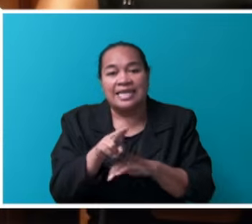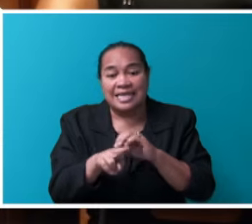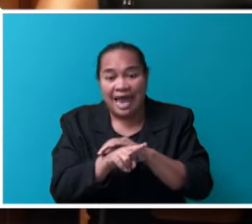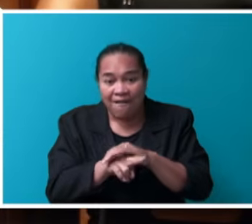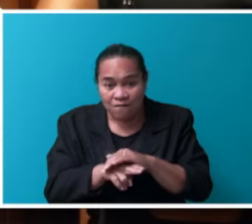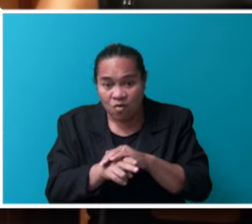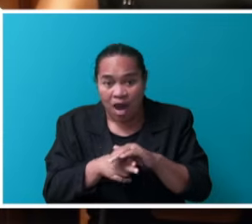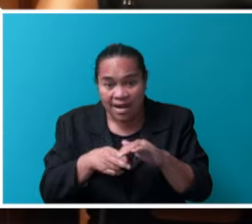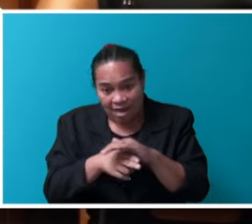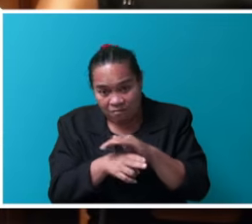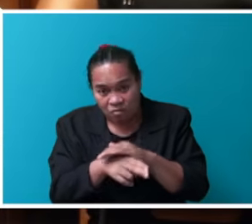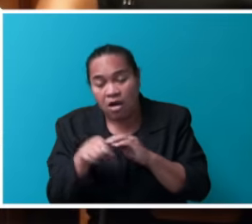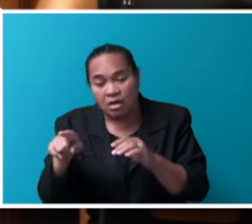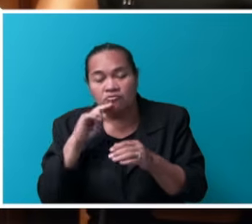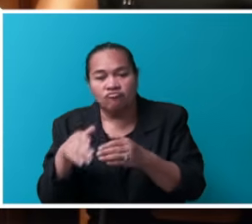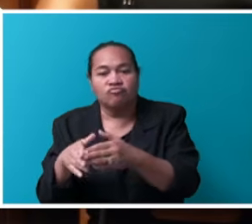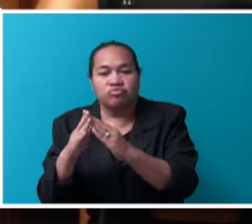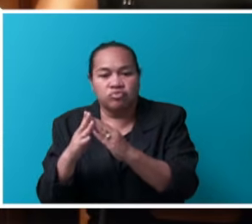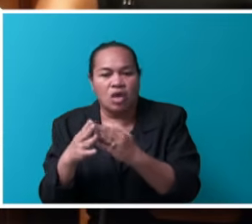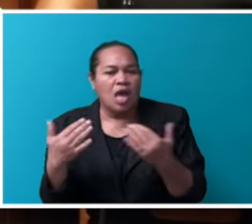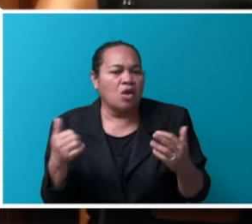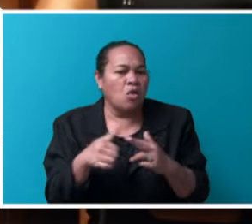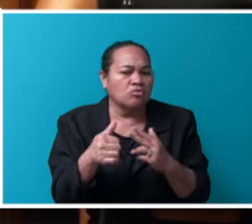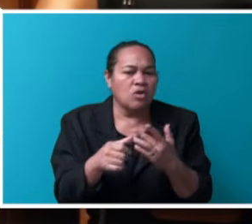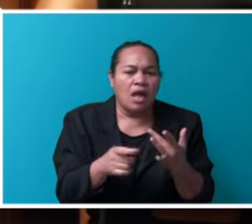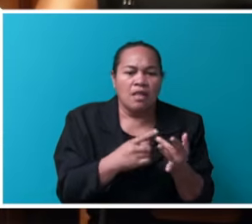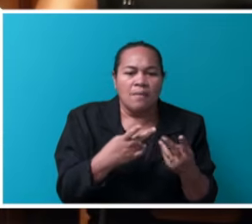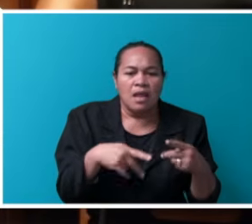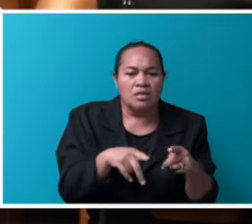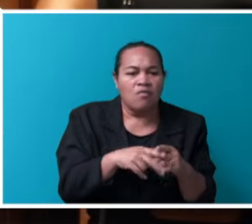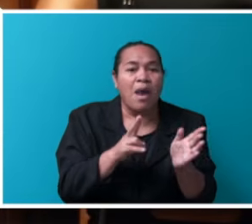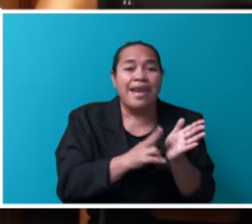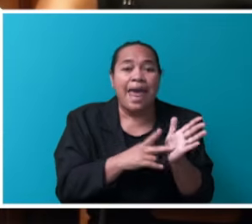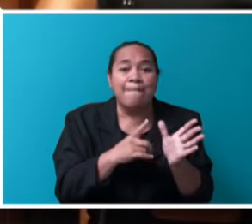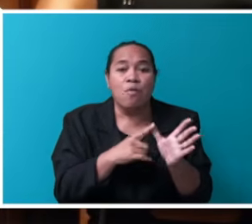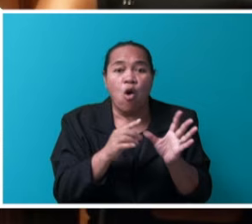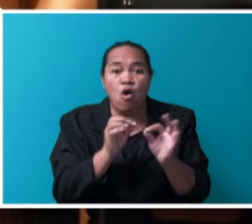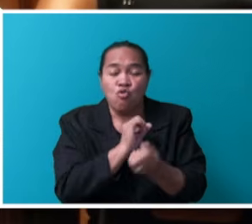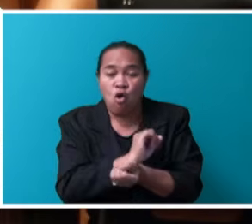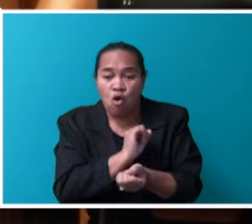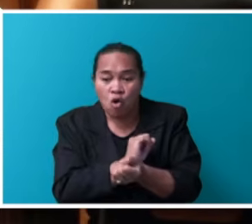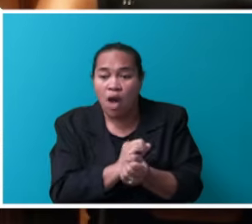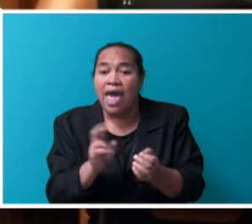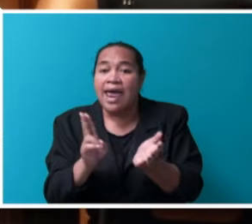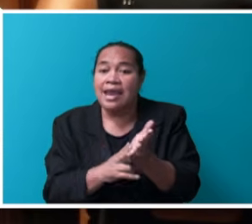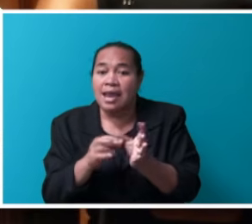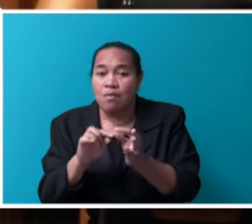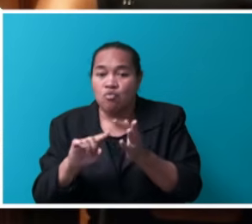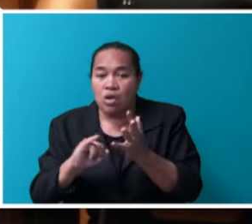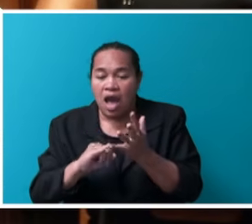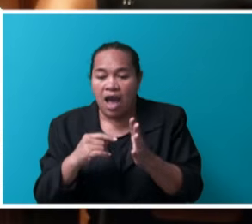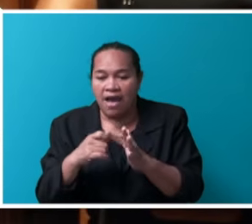supply scheme in the Wainandoi area that will have a coverage area from Namboro to Nambuka Vesi with the potential to extend towards